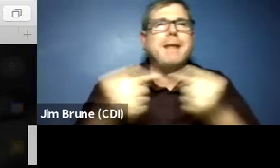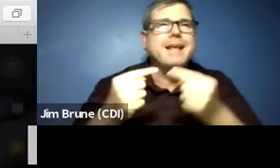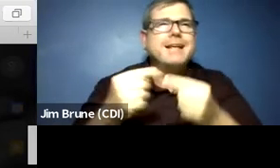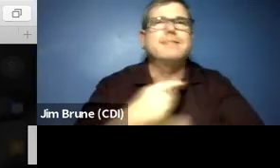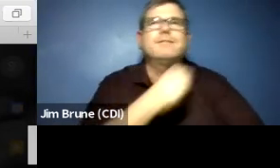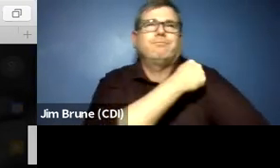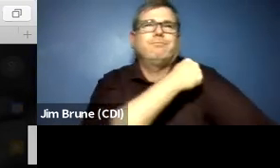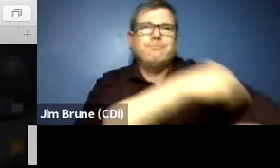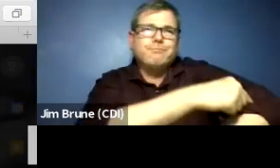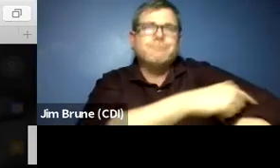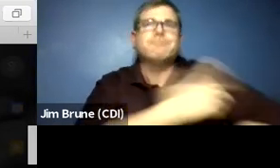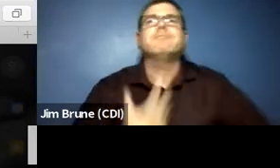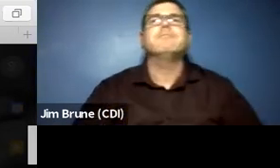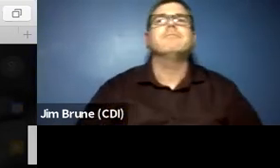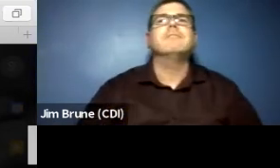diarrhea,